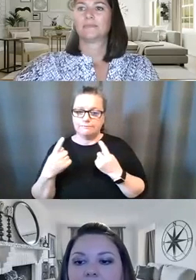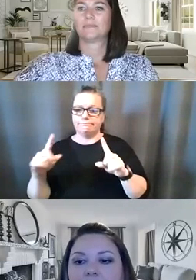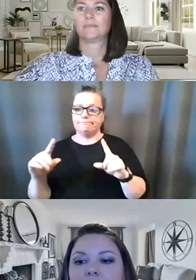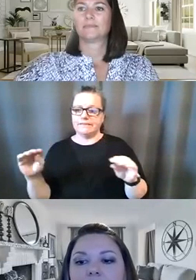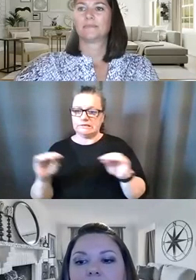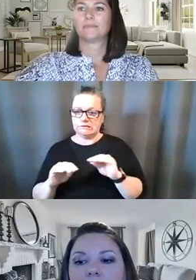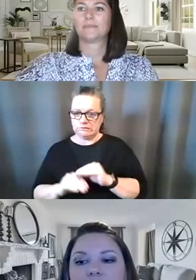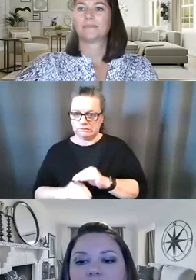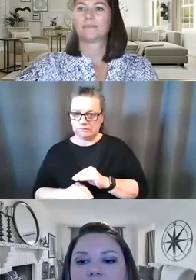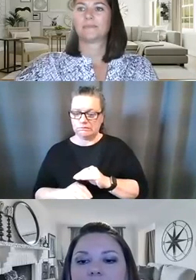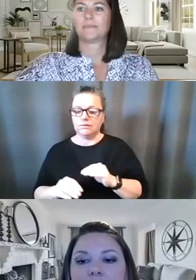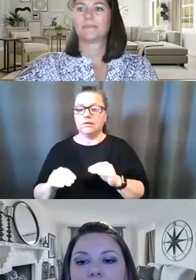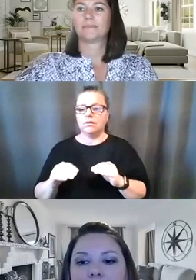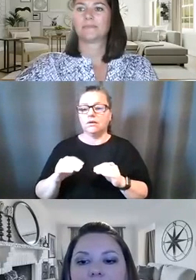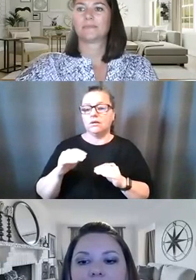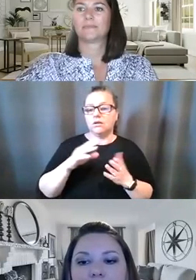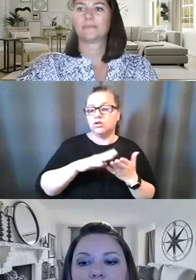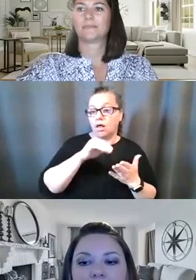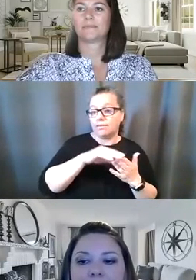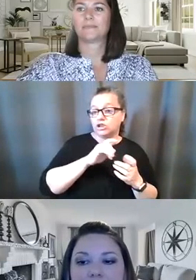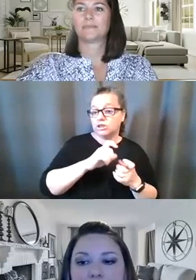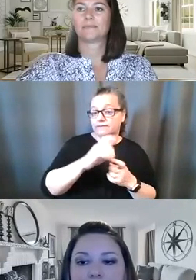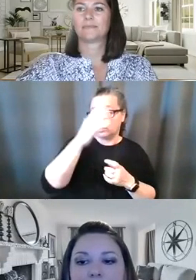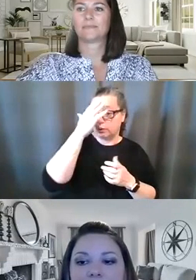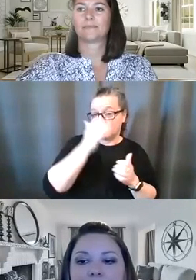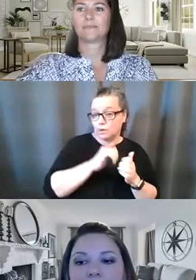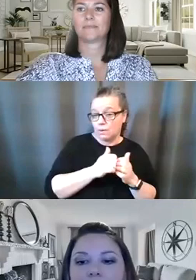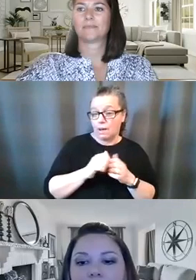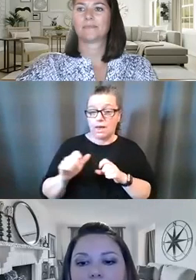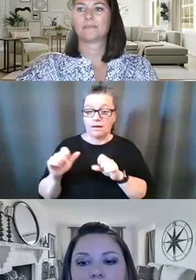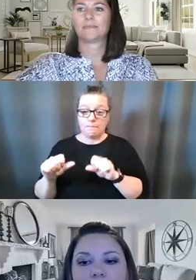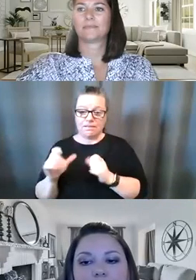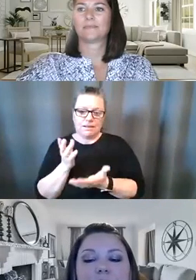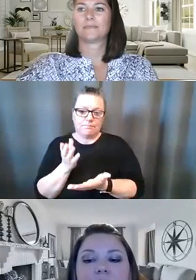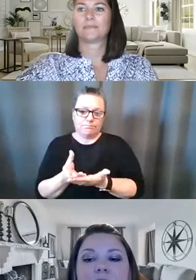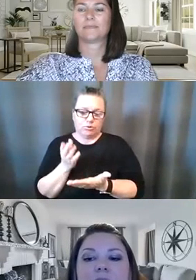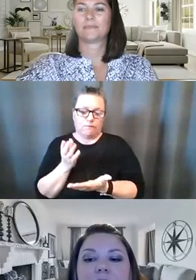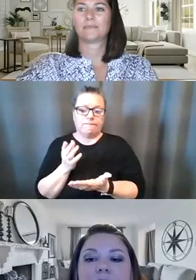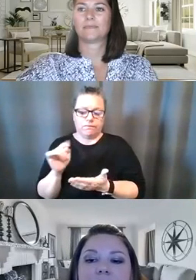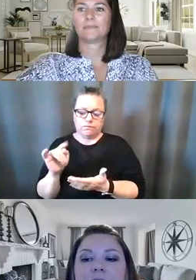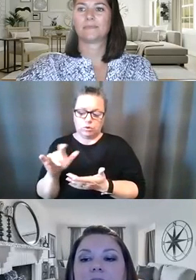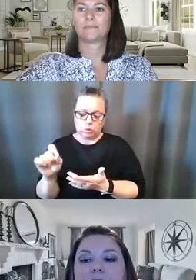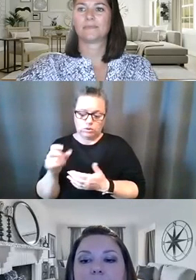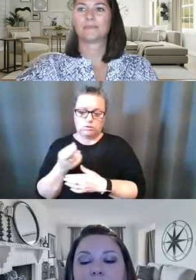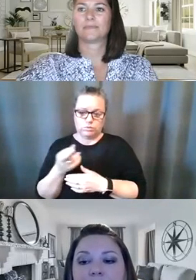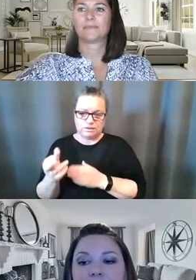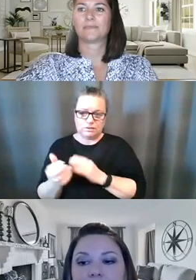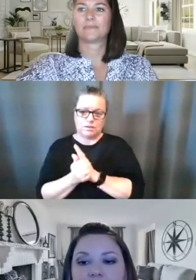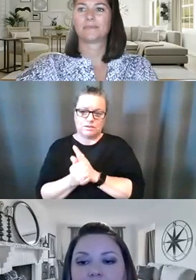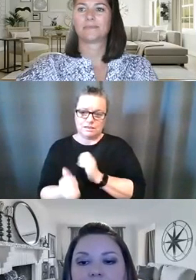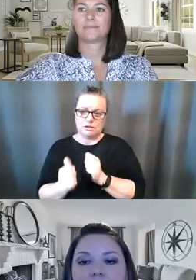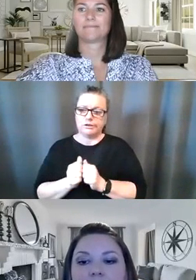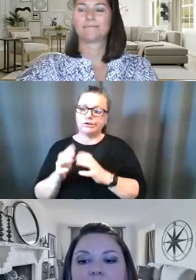thing. Knowledge gives you the know-how, and ability is the proof that you have the tools, resources, and skill to